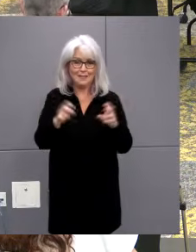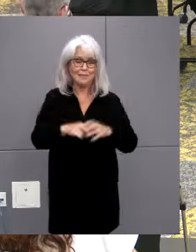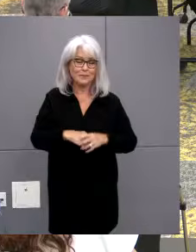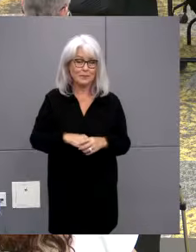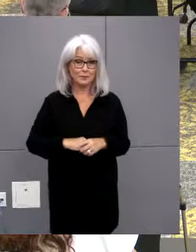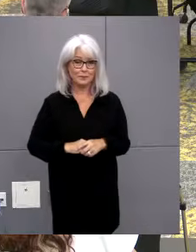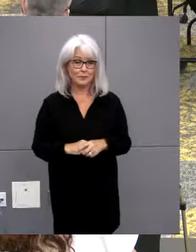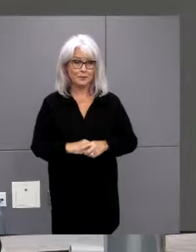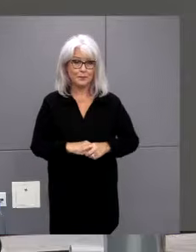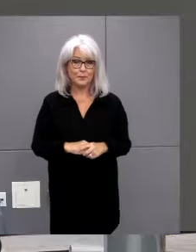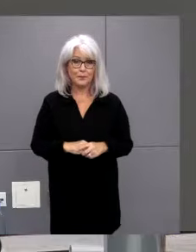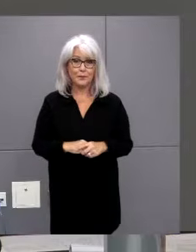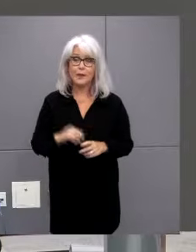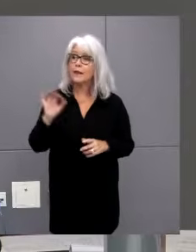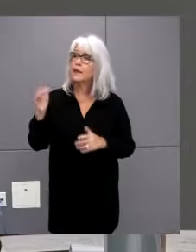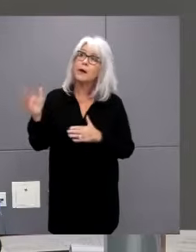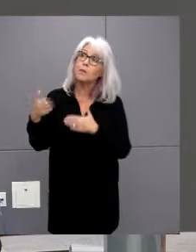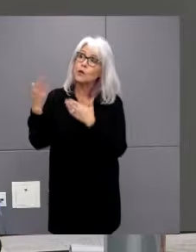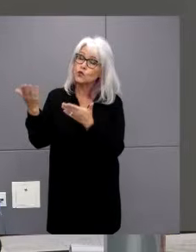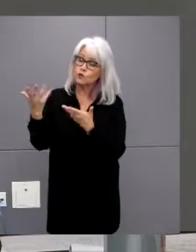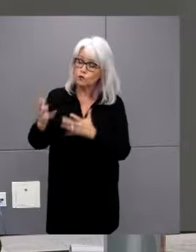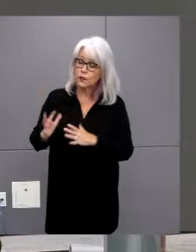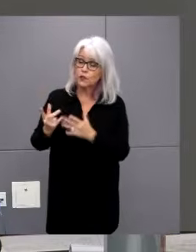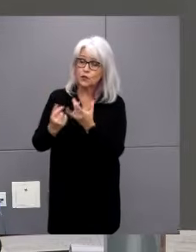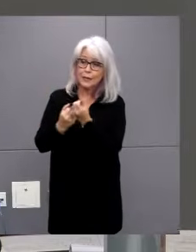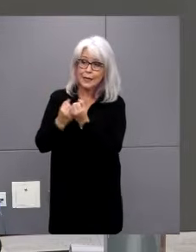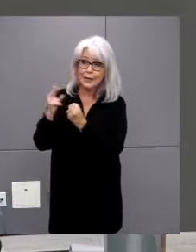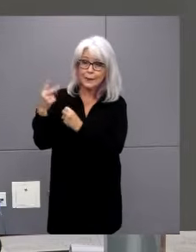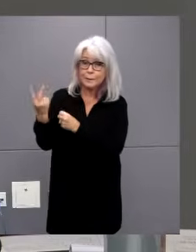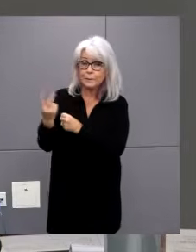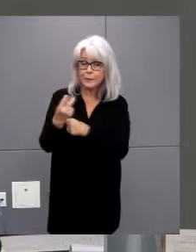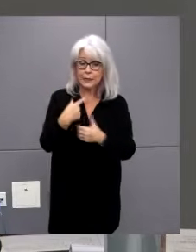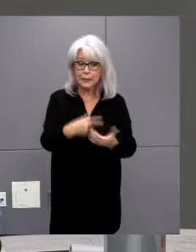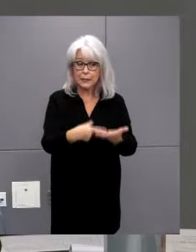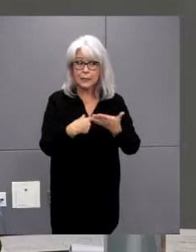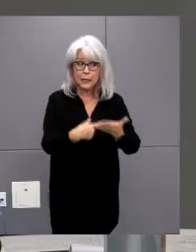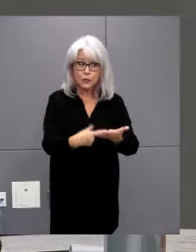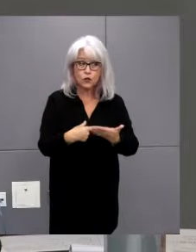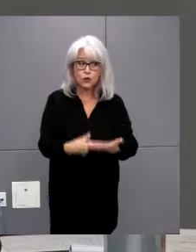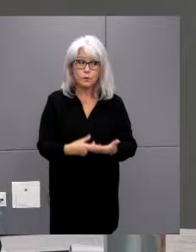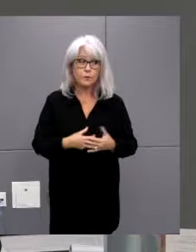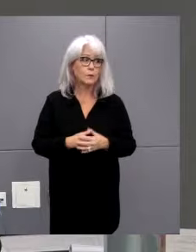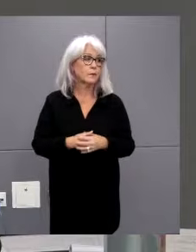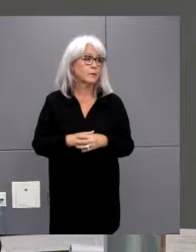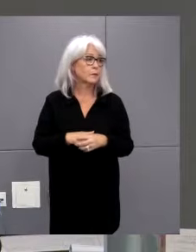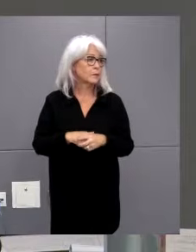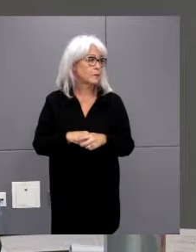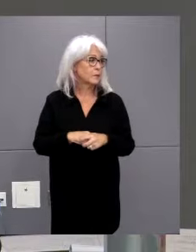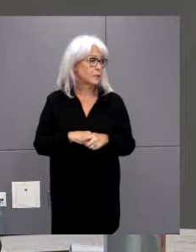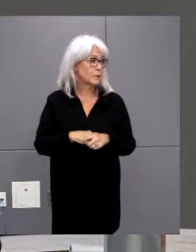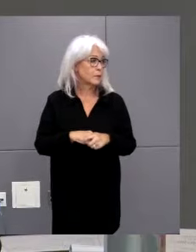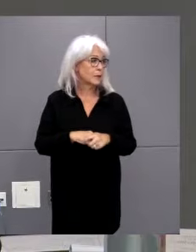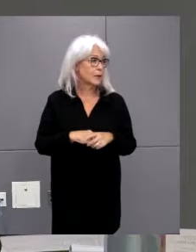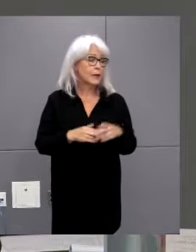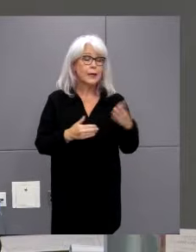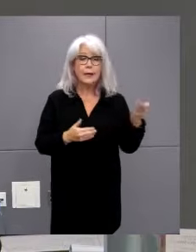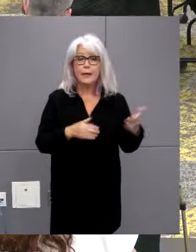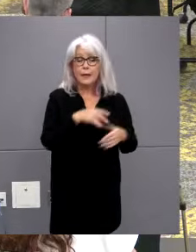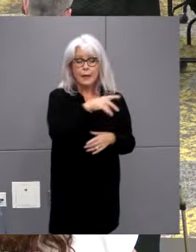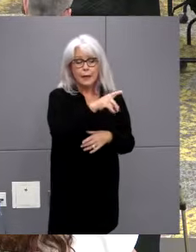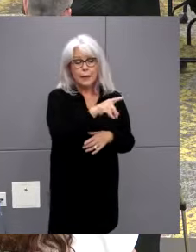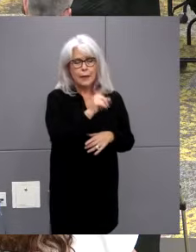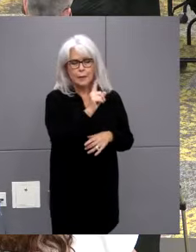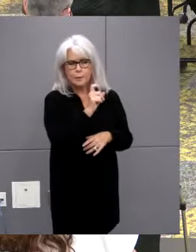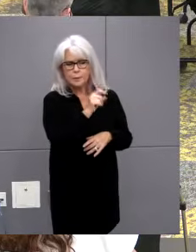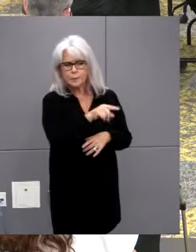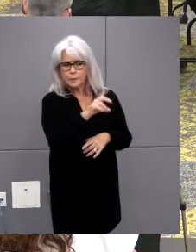Okay, and that motion has been seconded. Any discussion on that motion? May I ask the Carrie. parliamentarian,